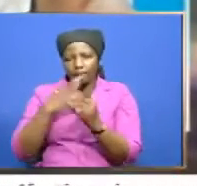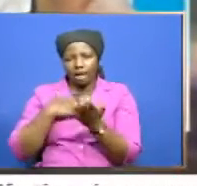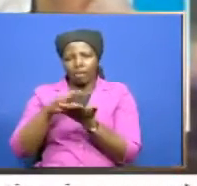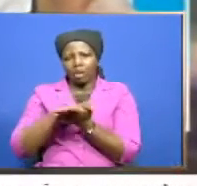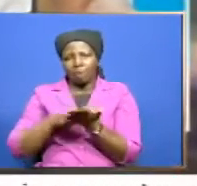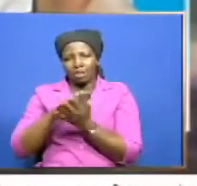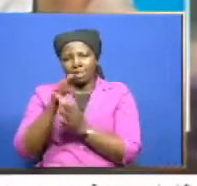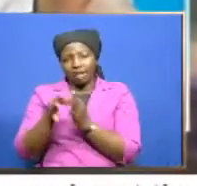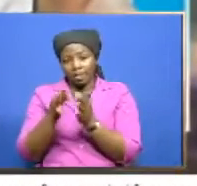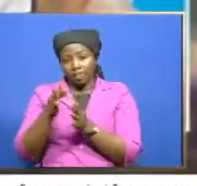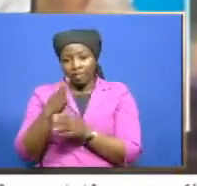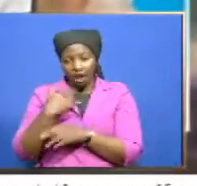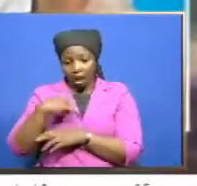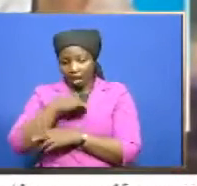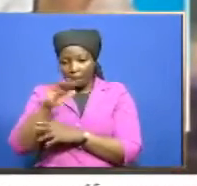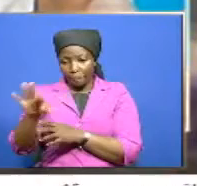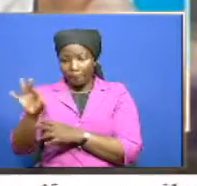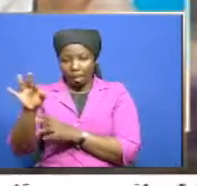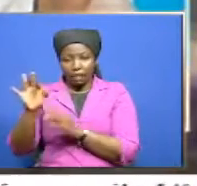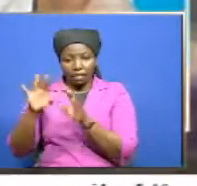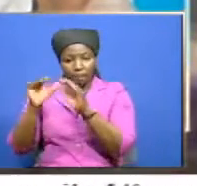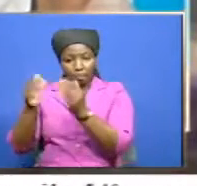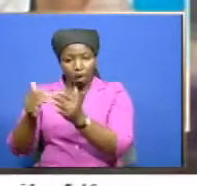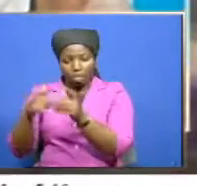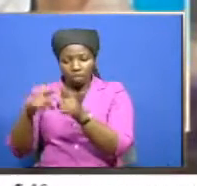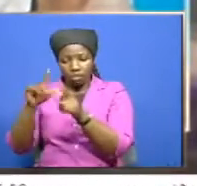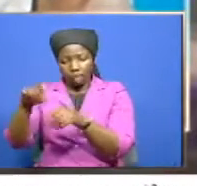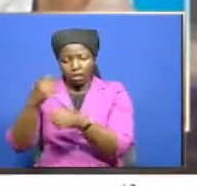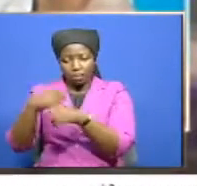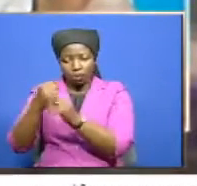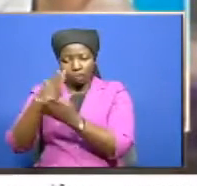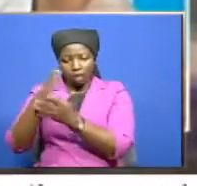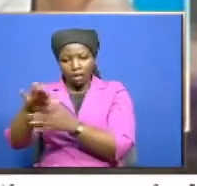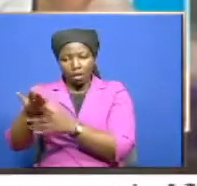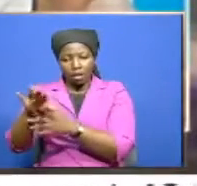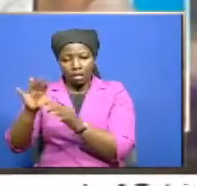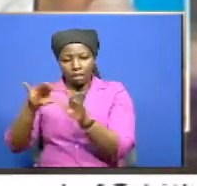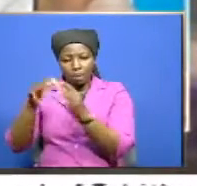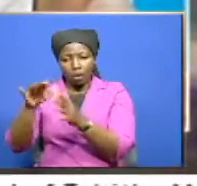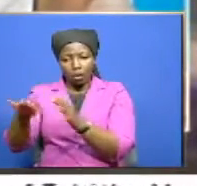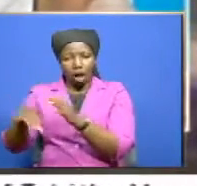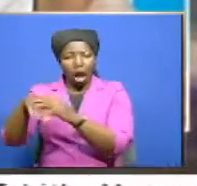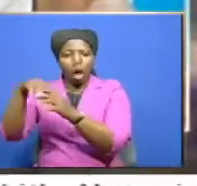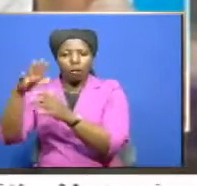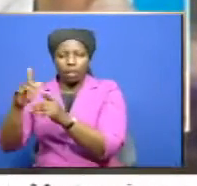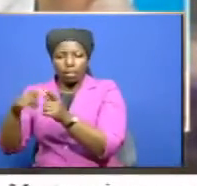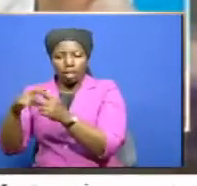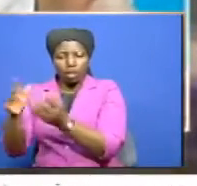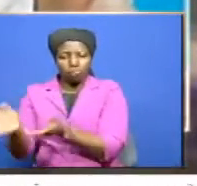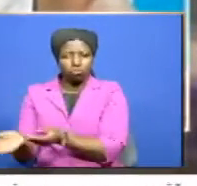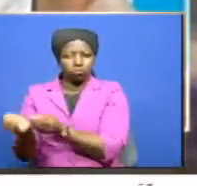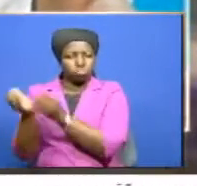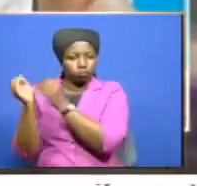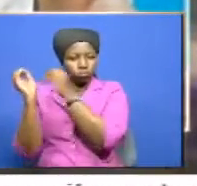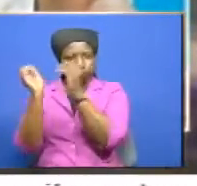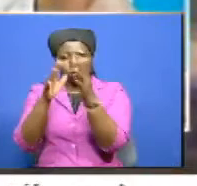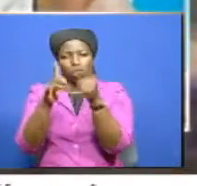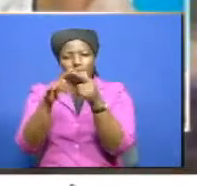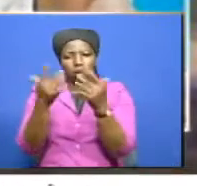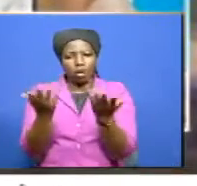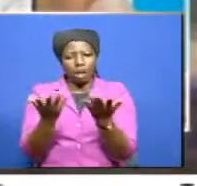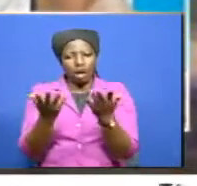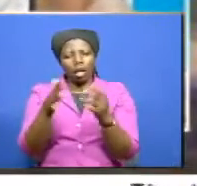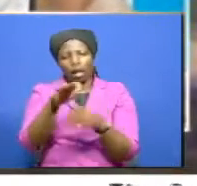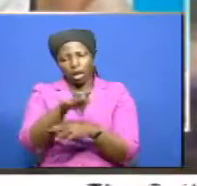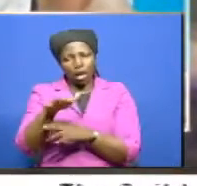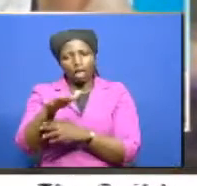in for a ruck, we should ensure that the ball comes out and then our passes, you know, should be put into the space to where the players are. And